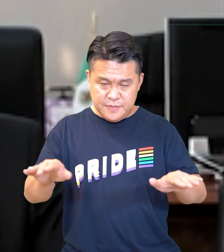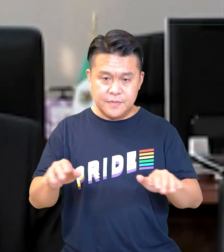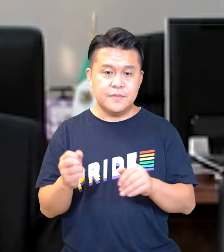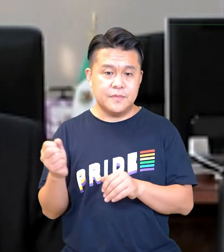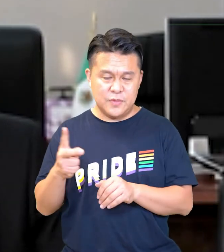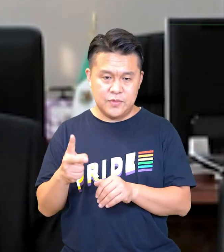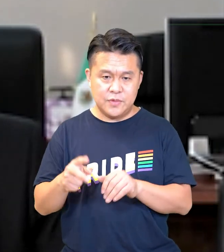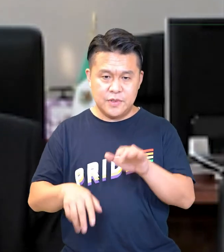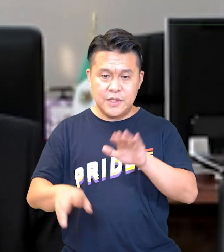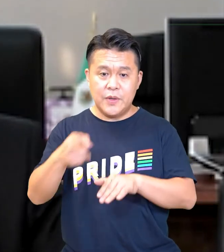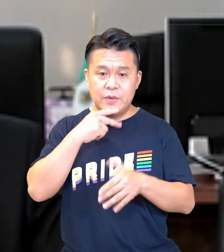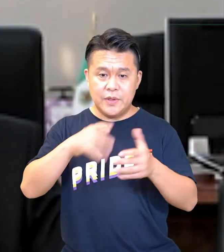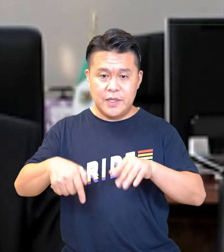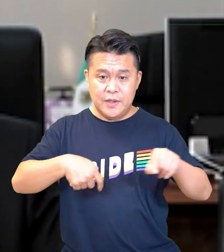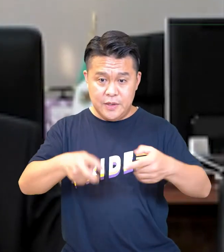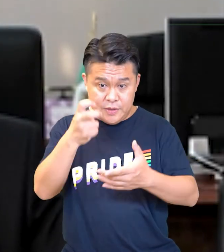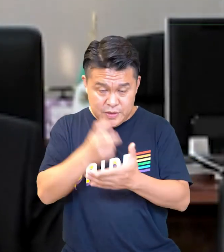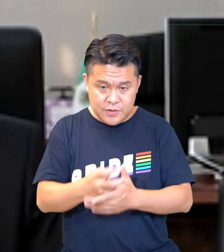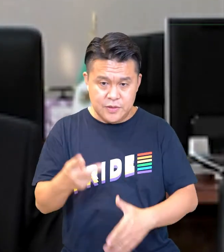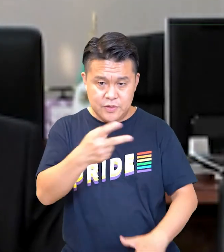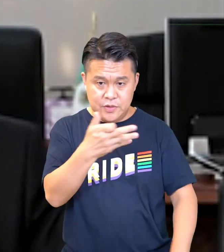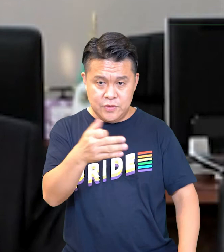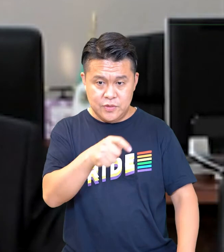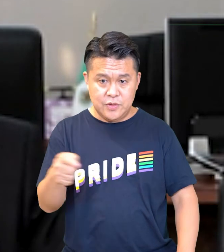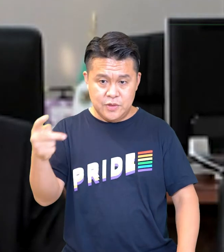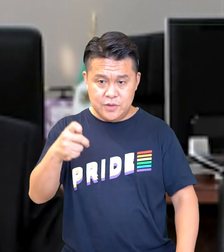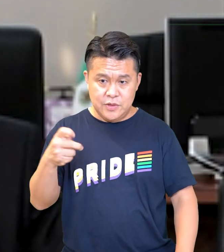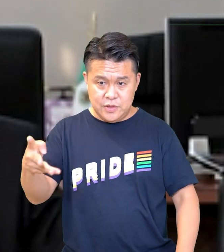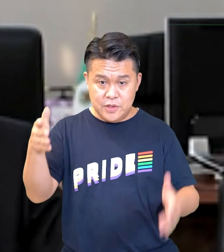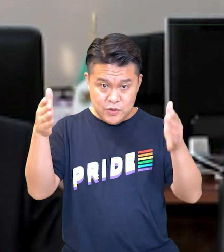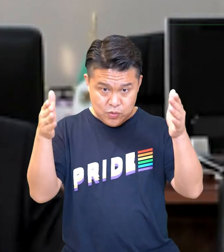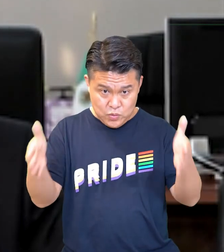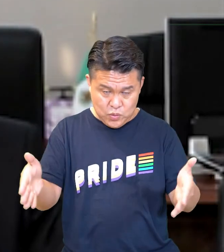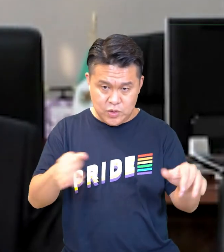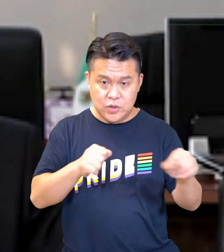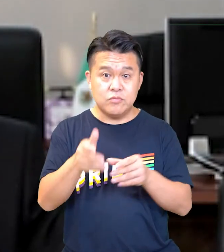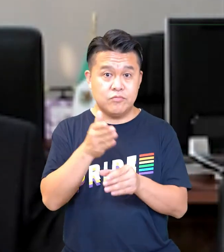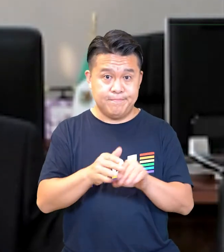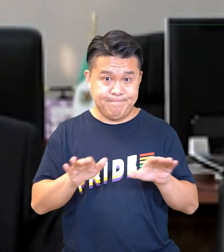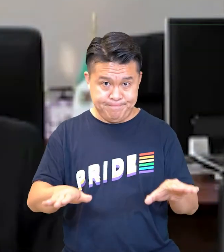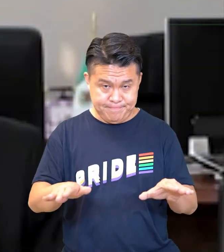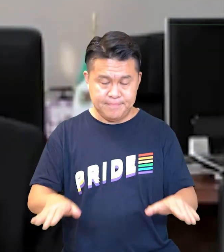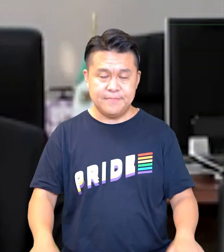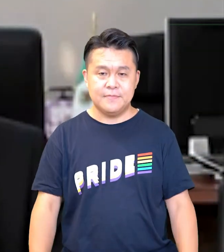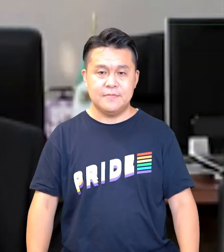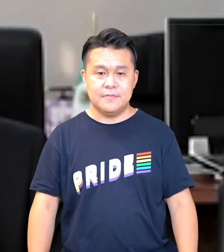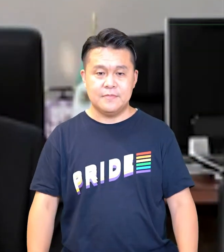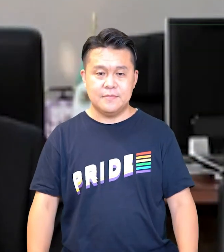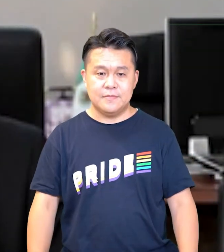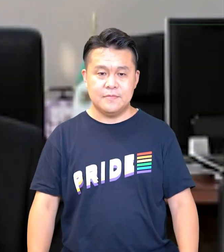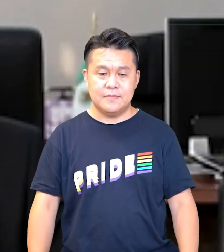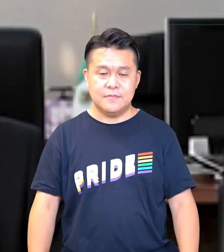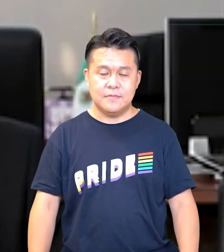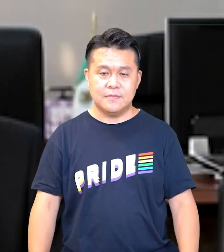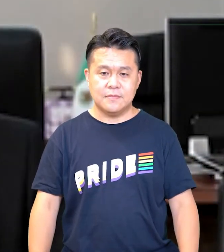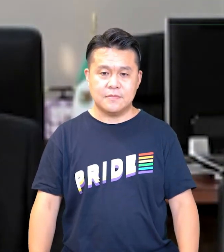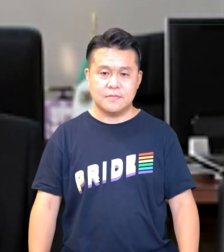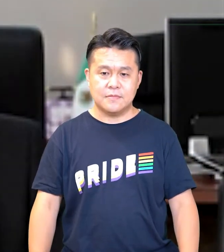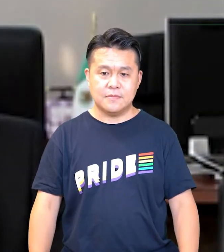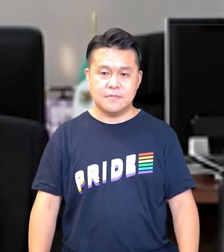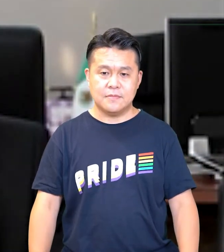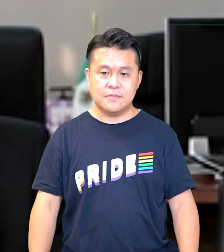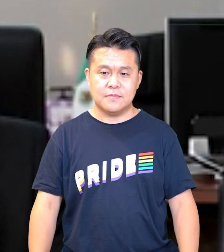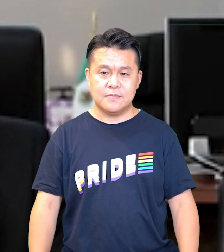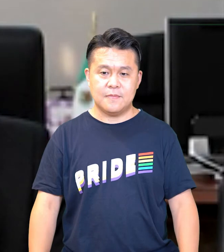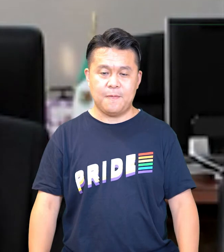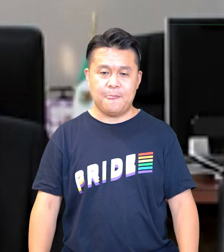2019-2024, whose main objective is to dismantle discriminatory practices against members of the